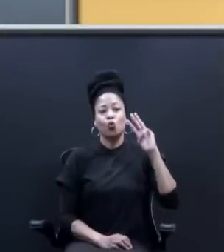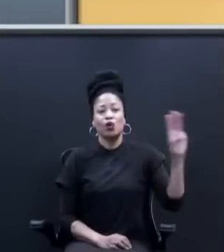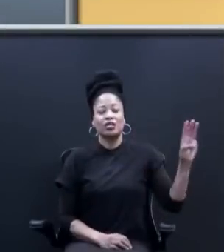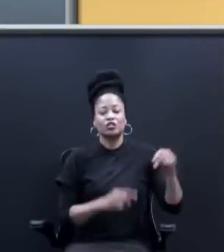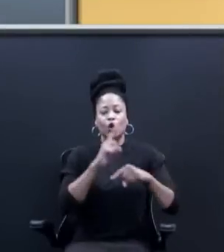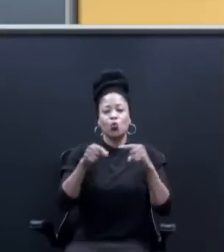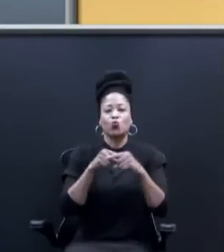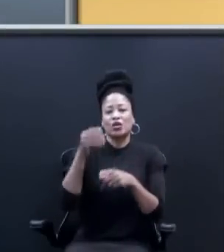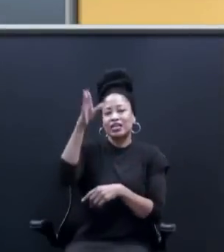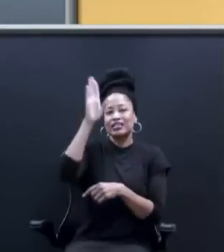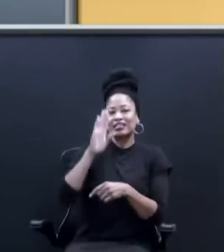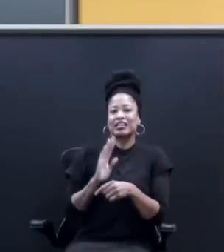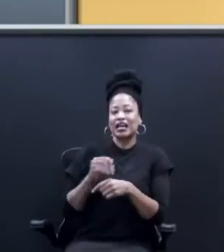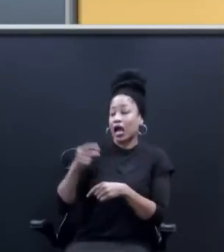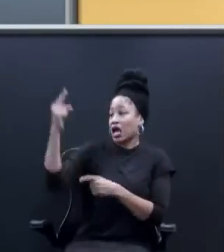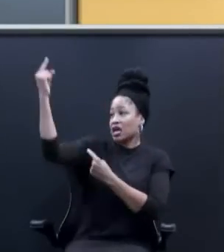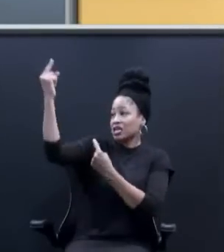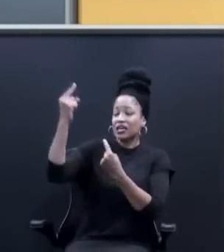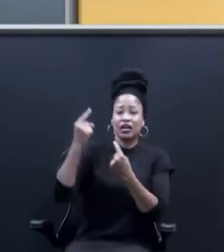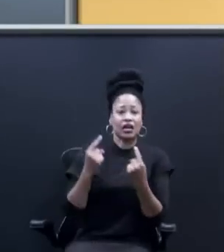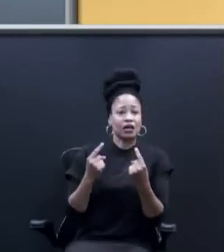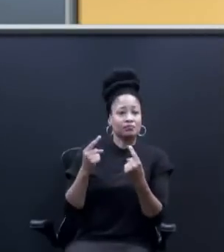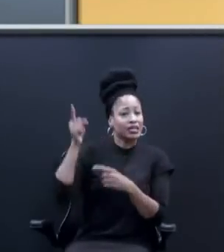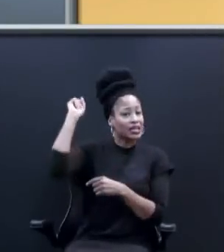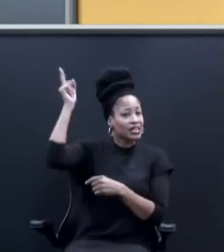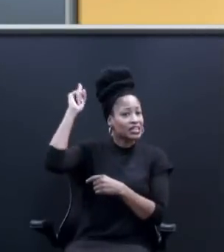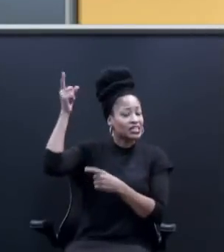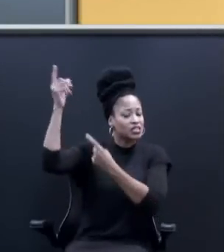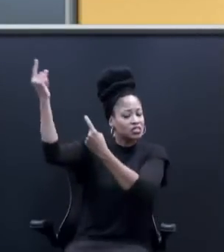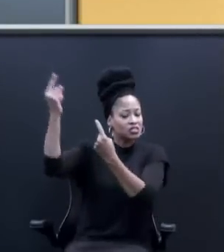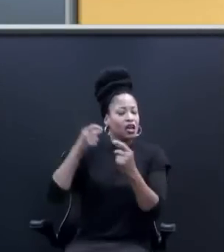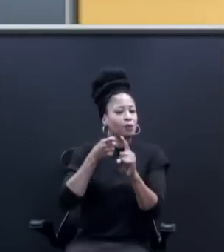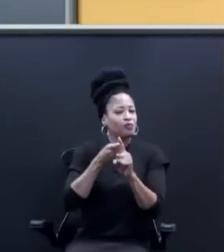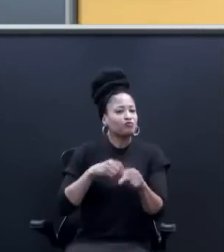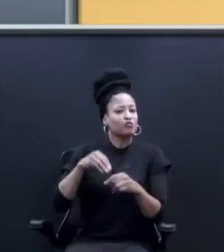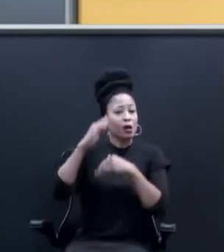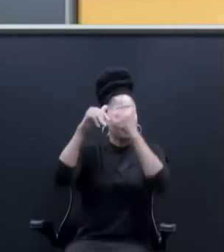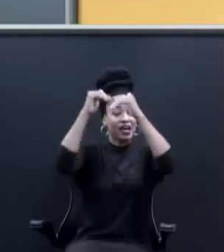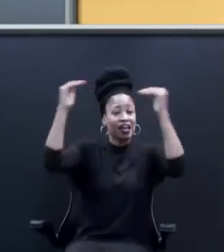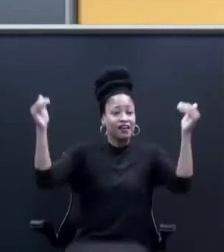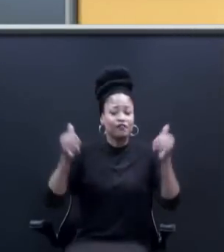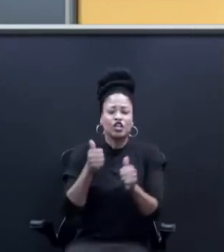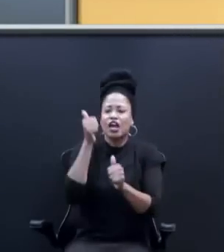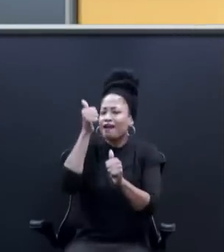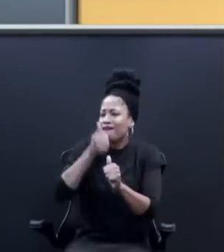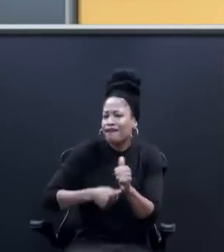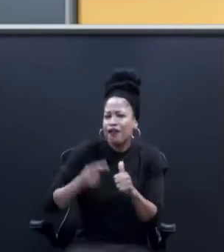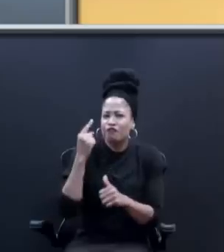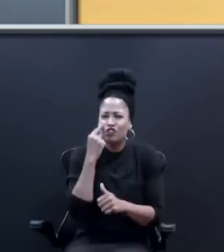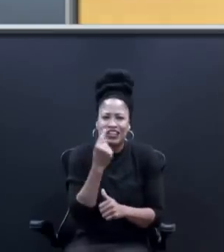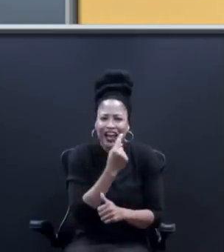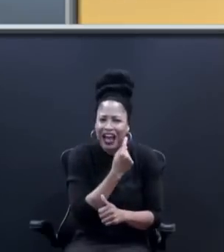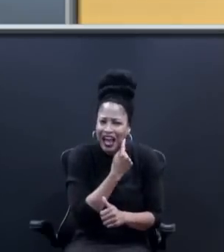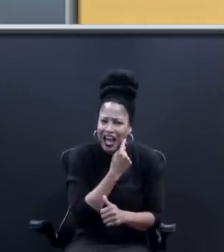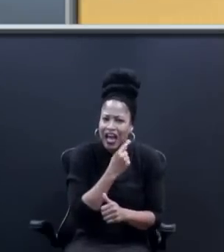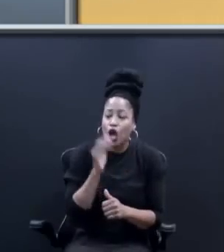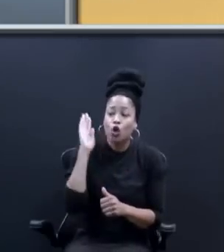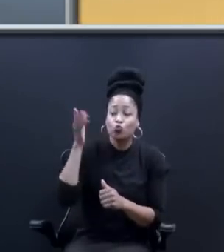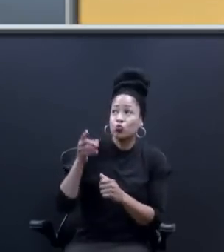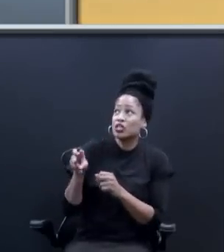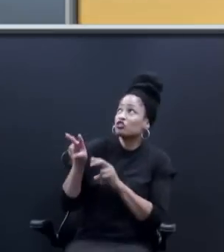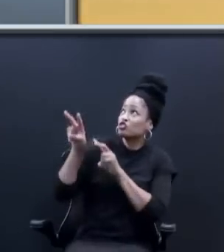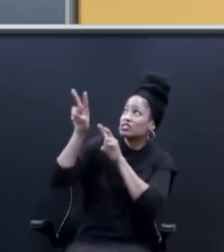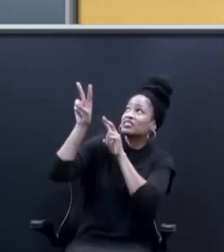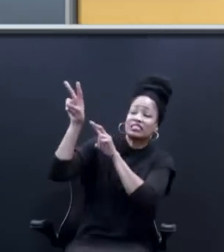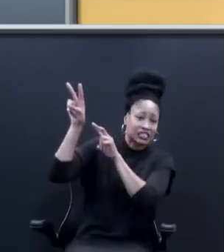heaven. And Revelation, the first chapter, tell you every eye shall see him. So he ain't going to sneak up and go in